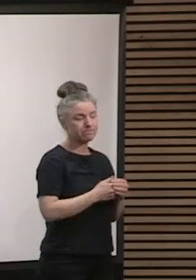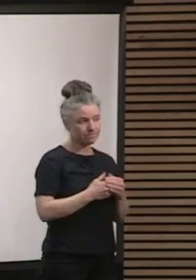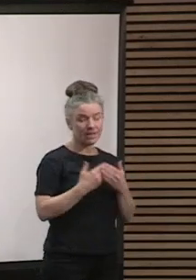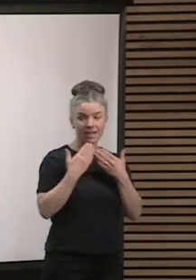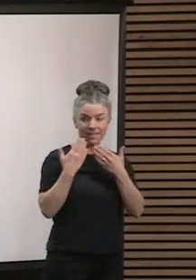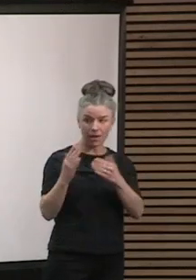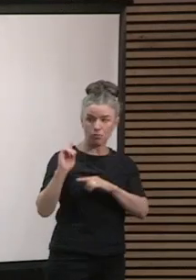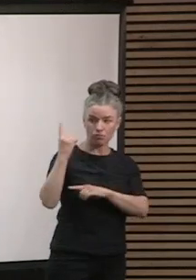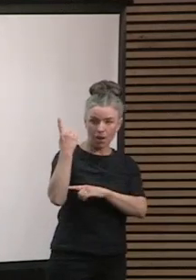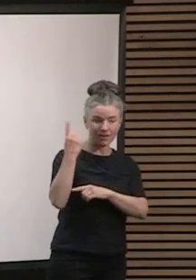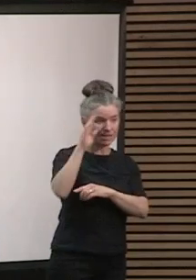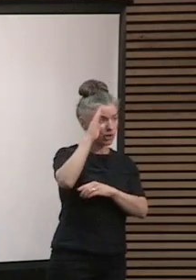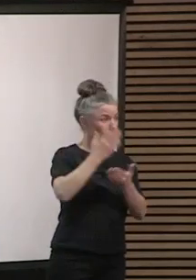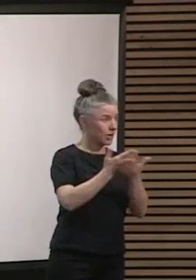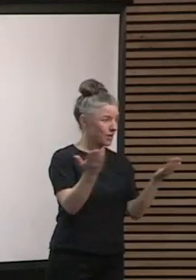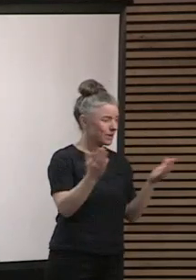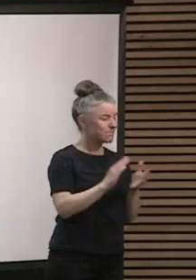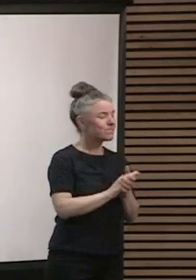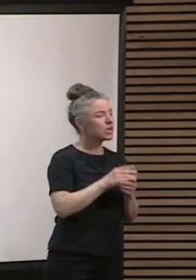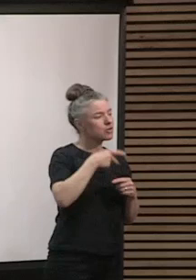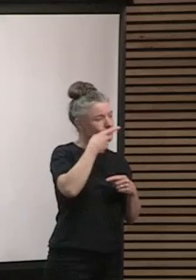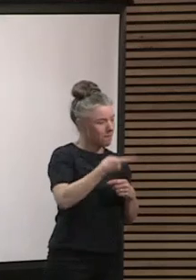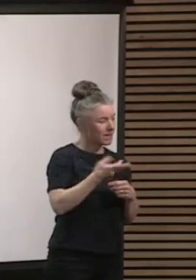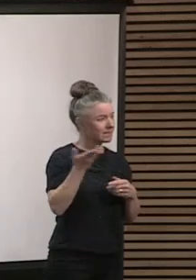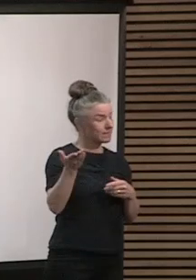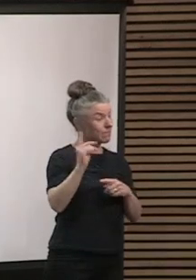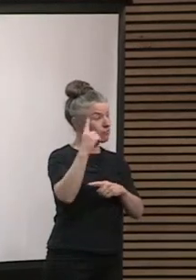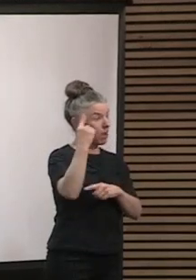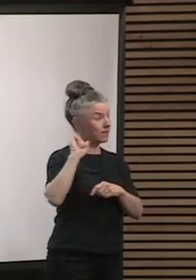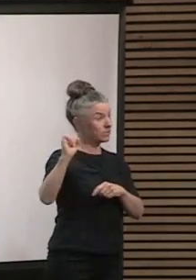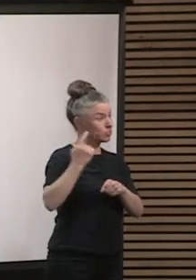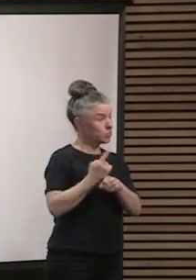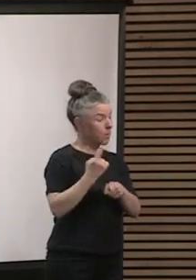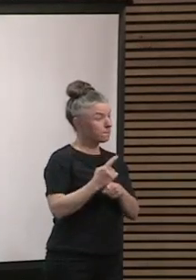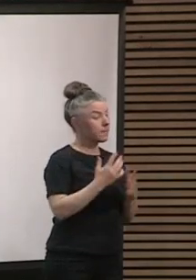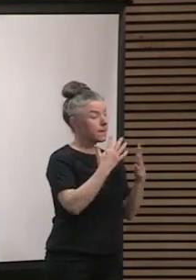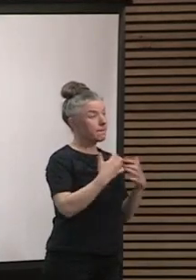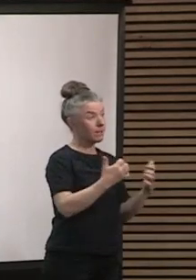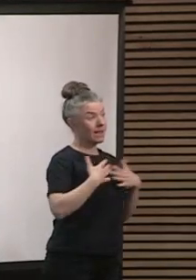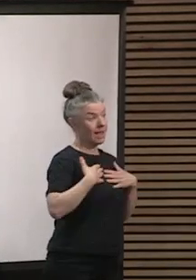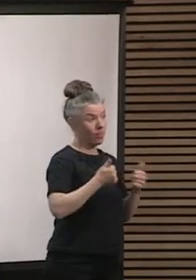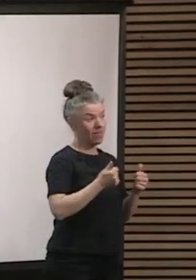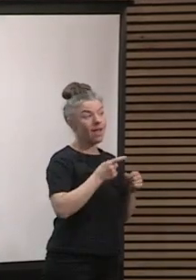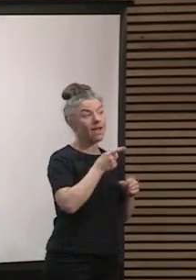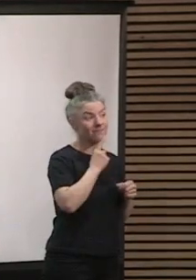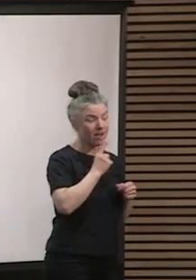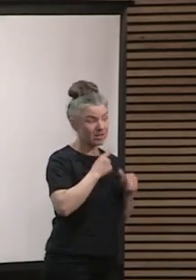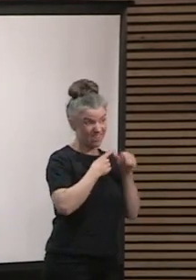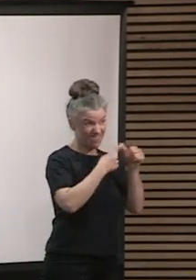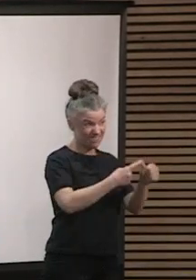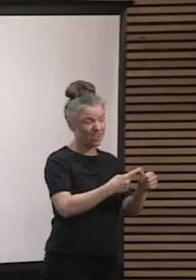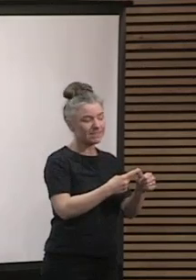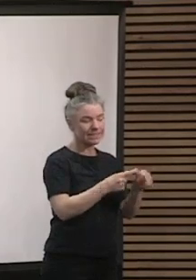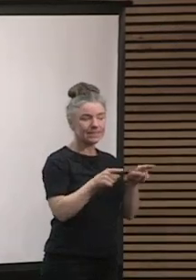ora koutou. So just to reiterate the points the Prime Minister's made, our public health advice is